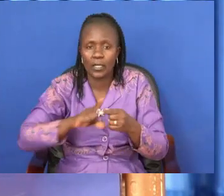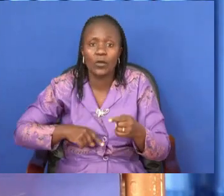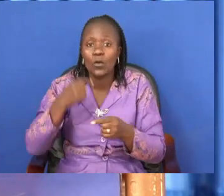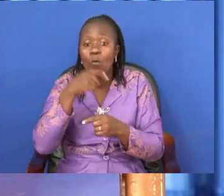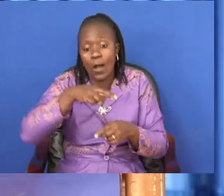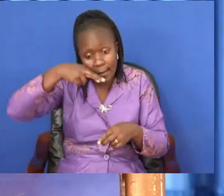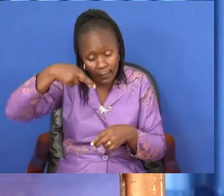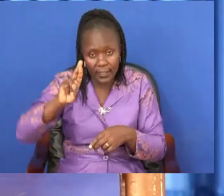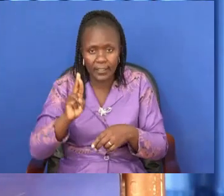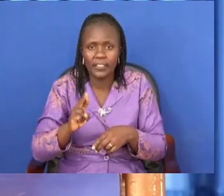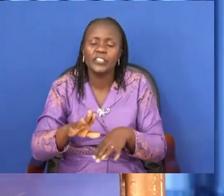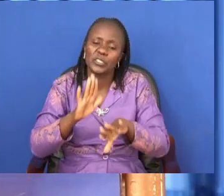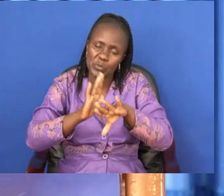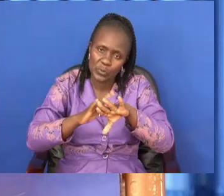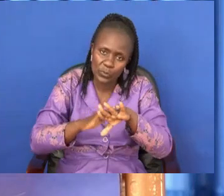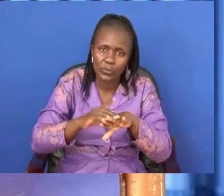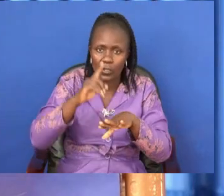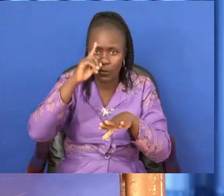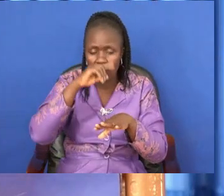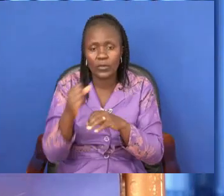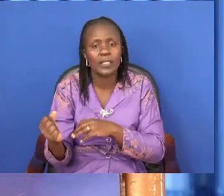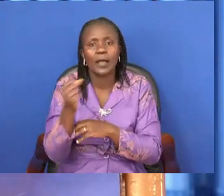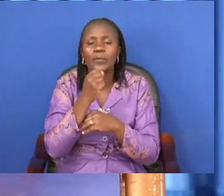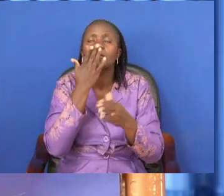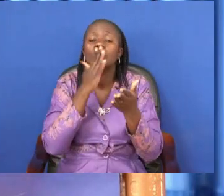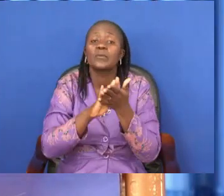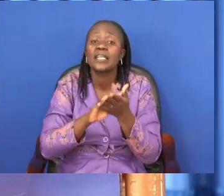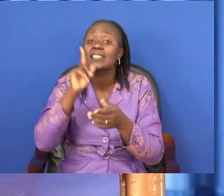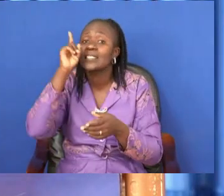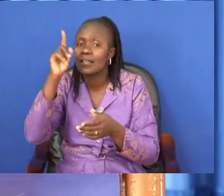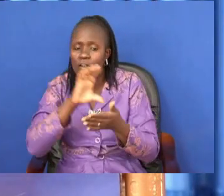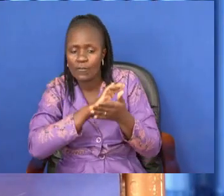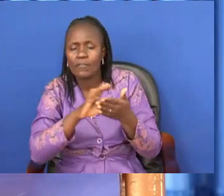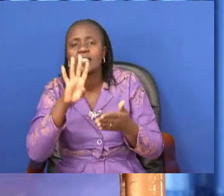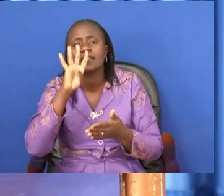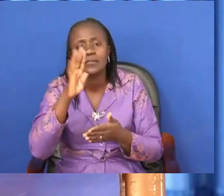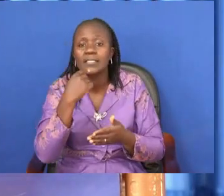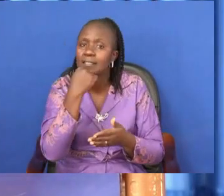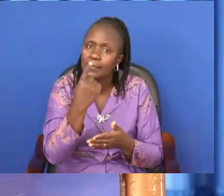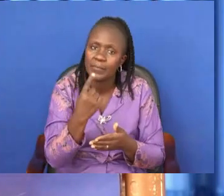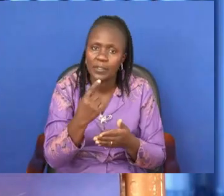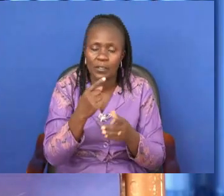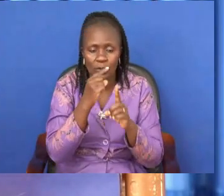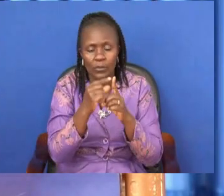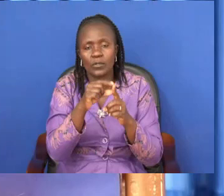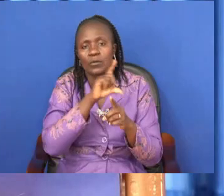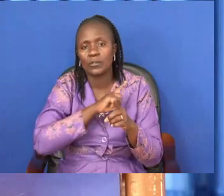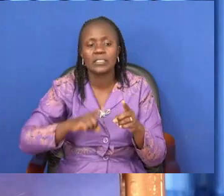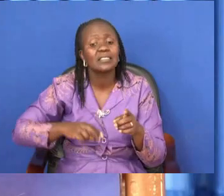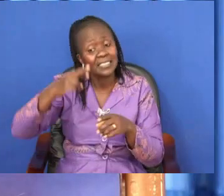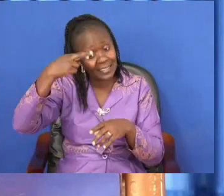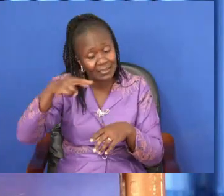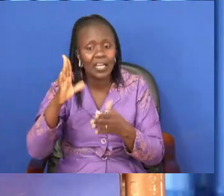righteous. It is fitting for the upright to praise him." Verses 4 says, "For the word of the Lord is